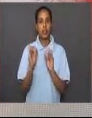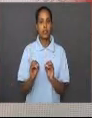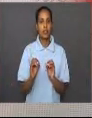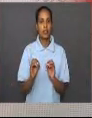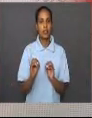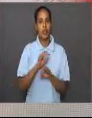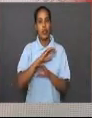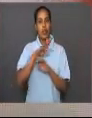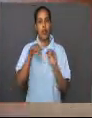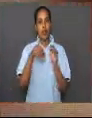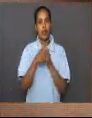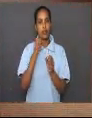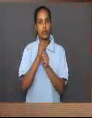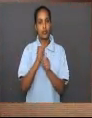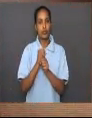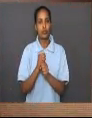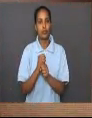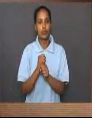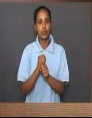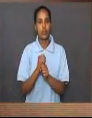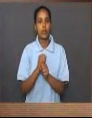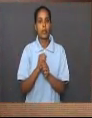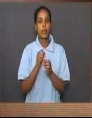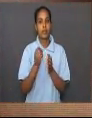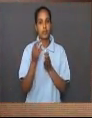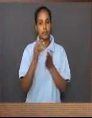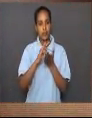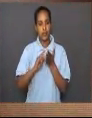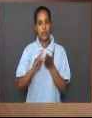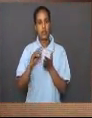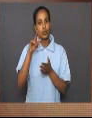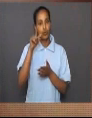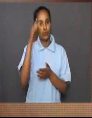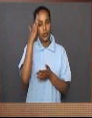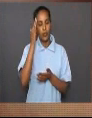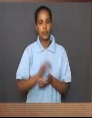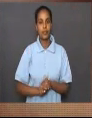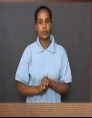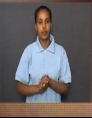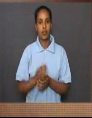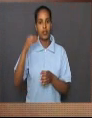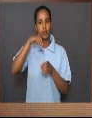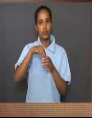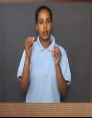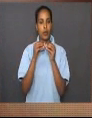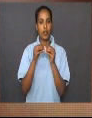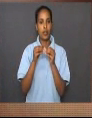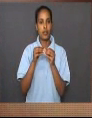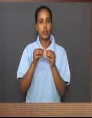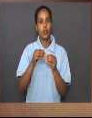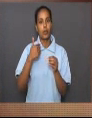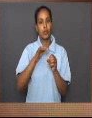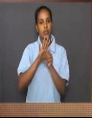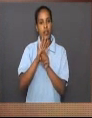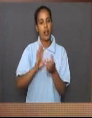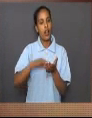Hello again, students. All we have to do is place the numbers that we know into